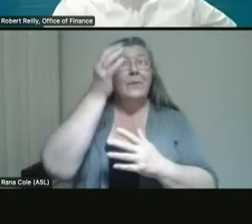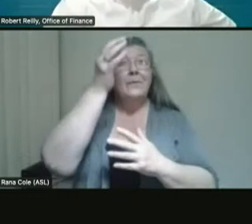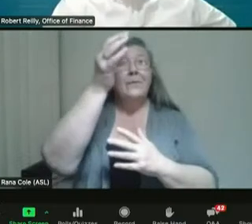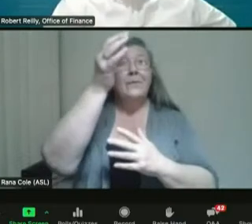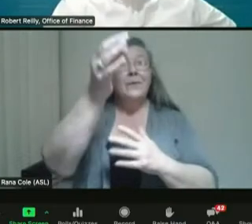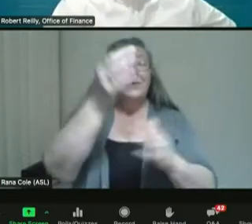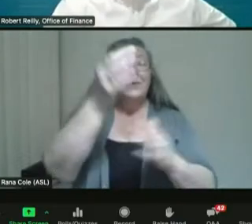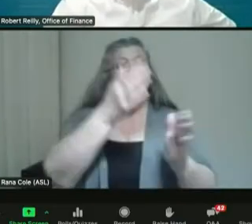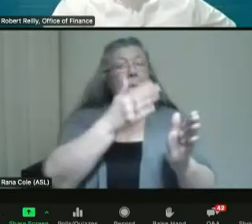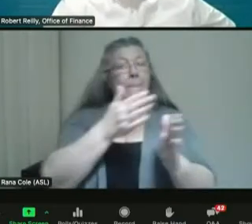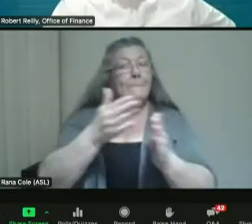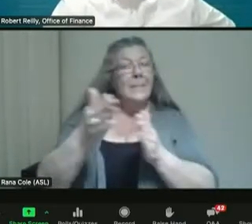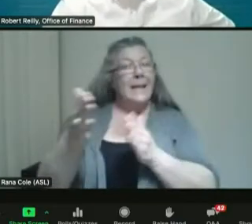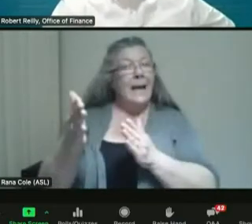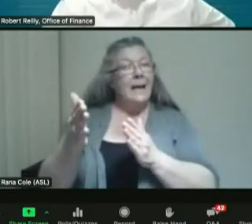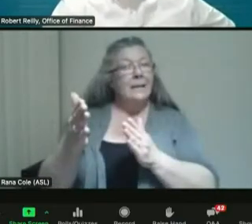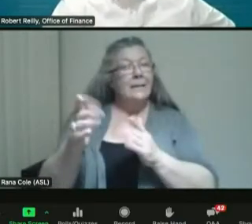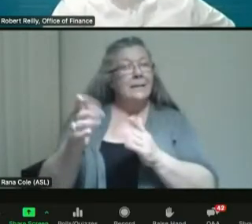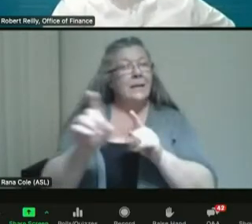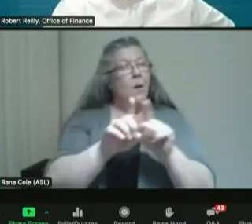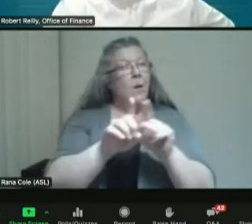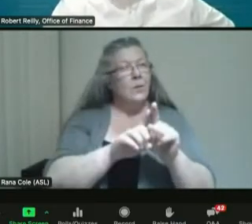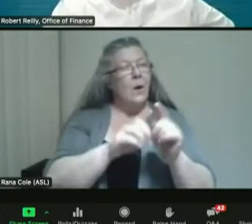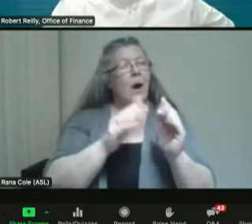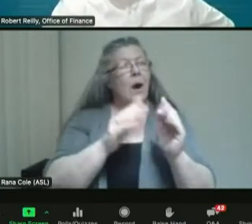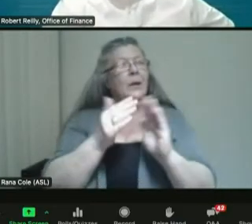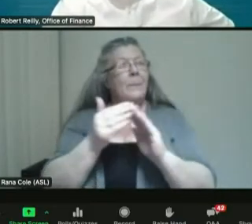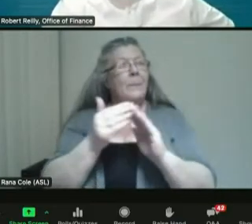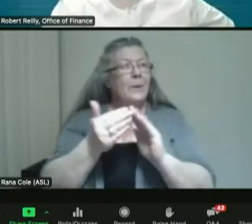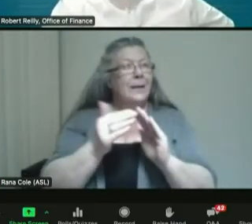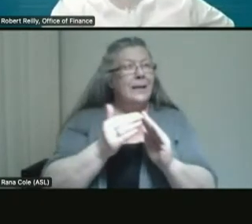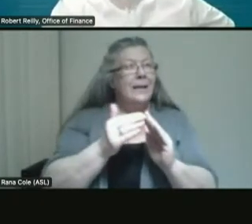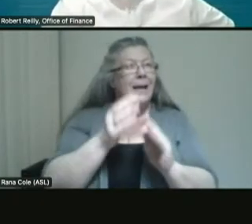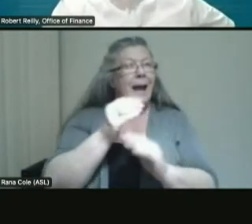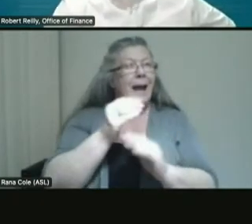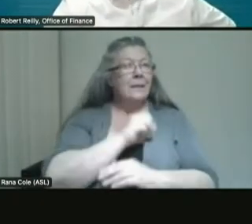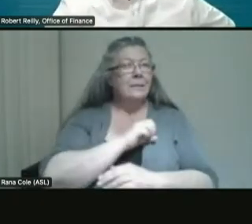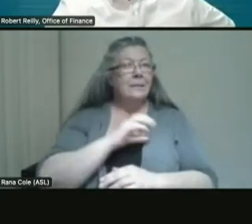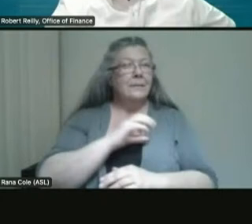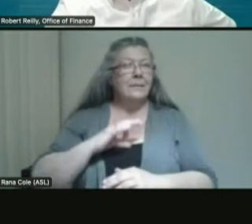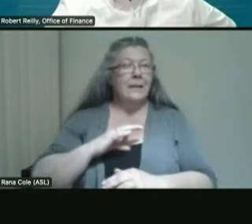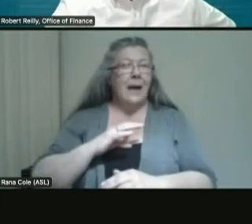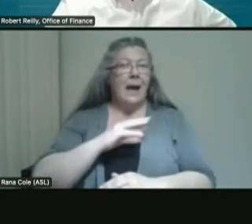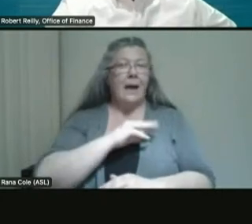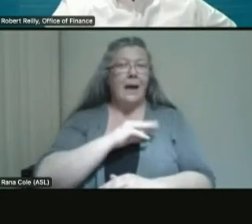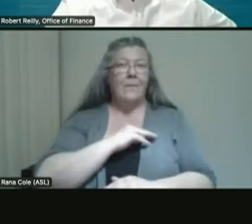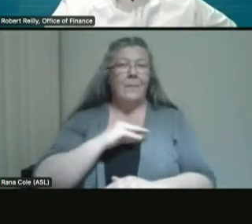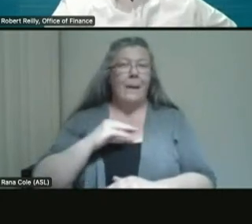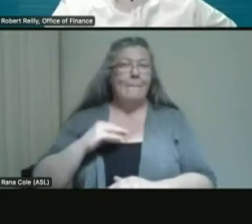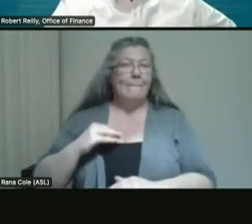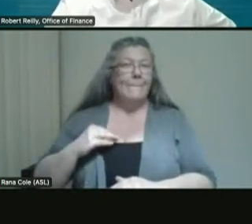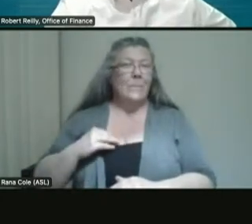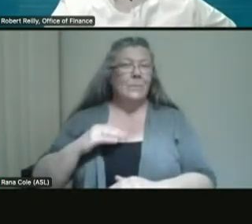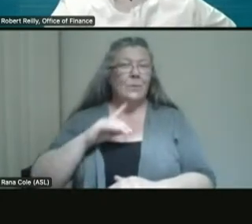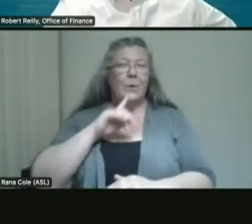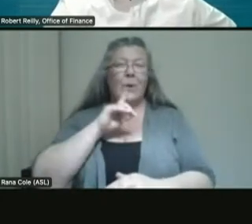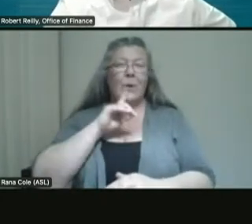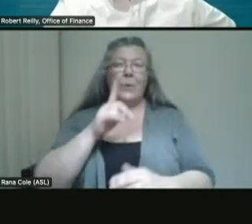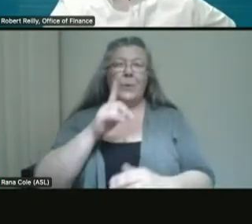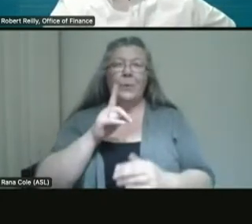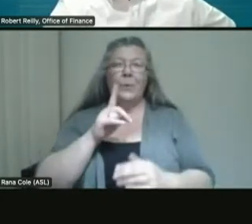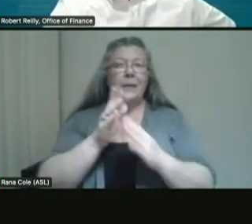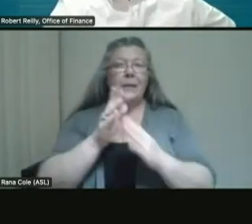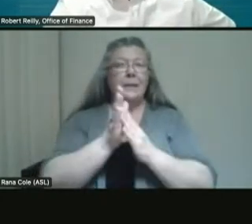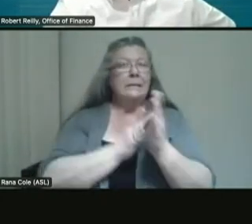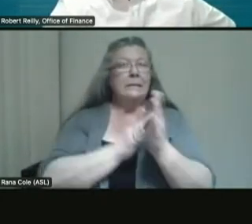our community and our staff members. So we are excited and continue to just be able to put in things